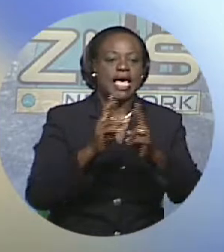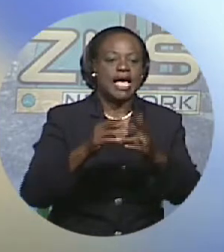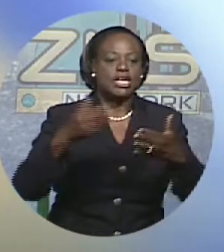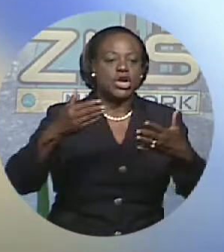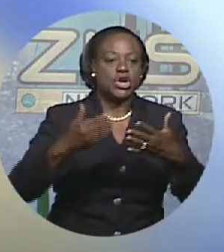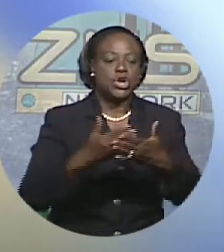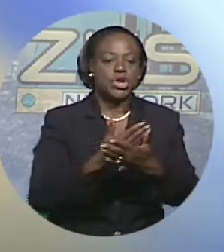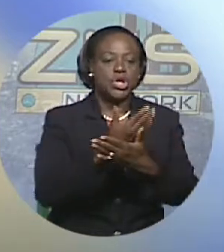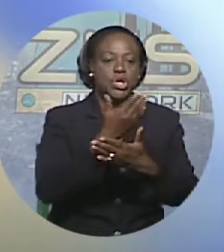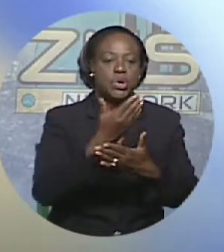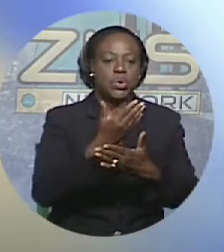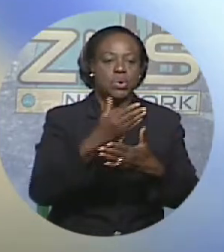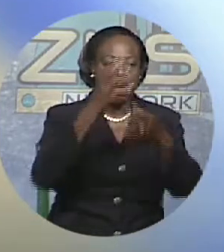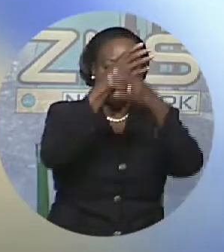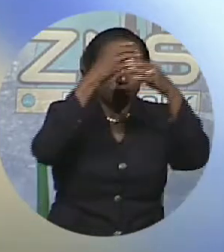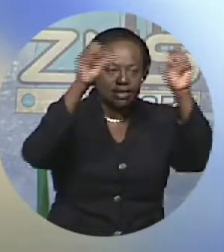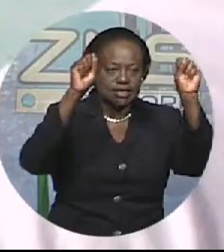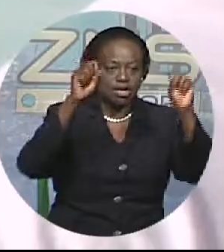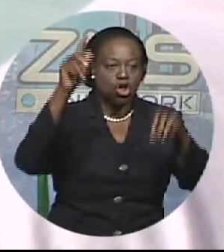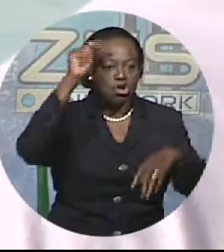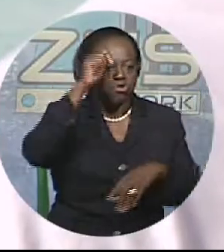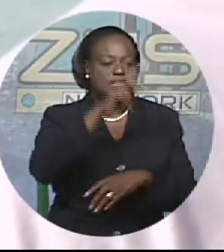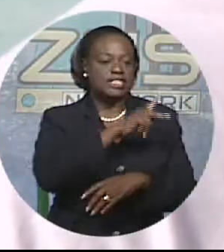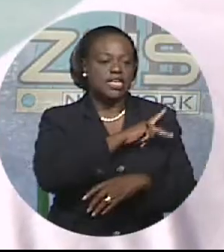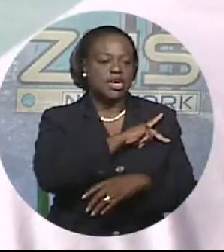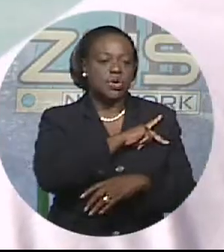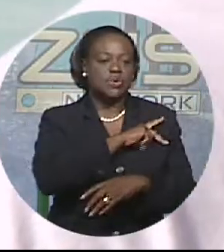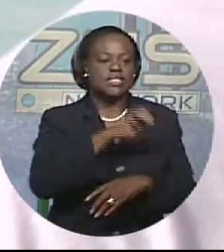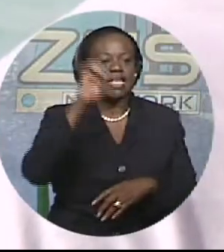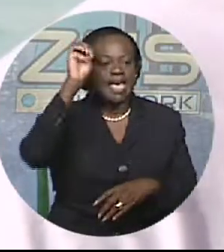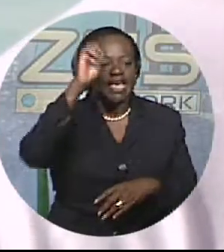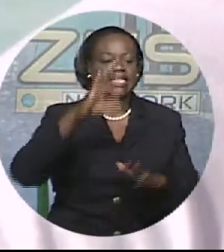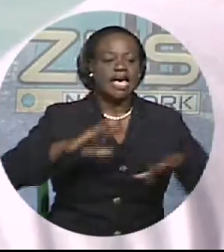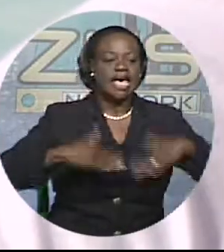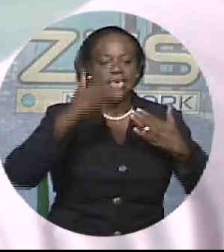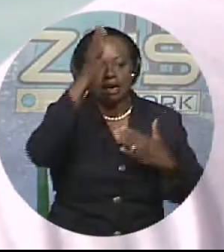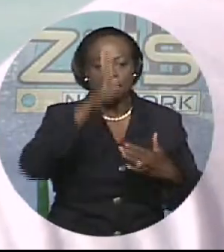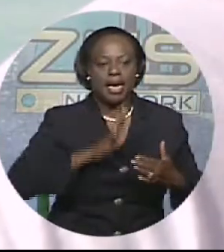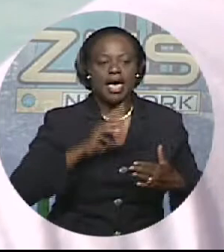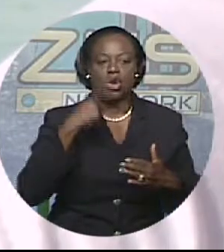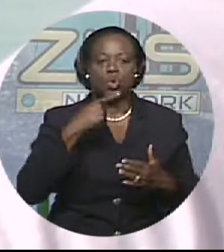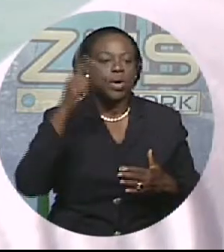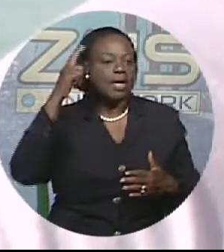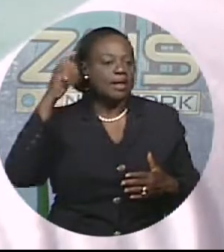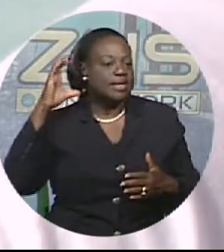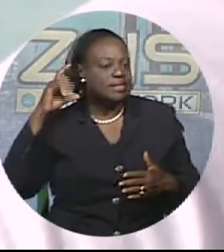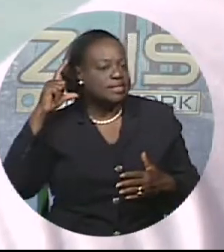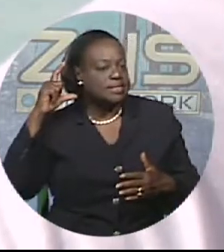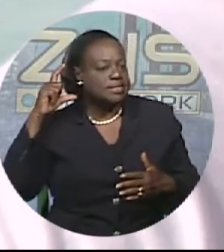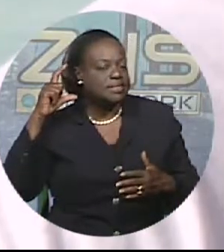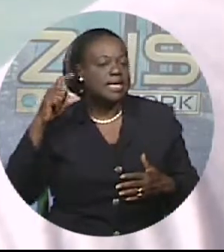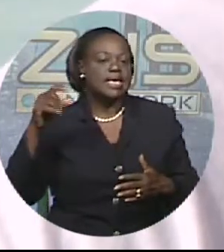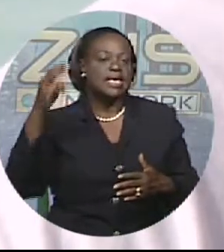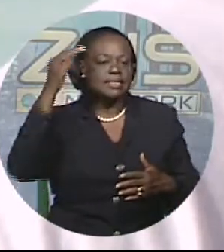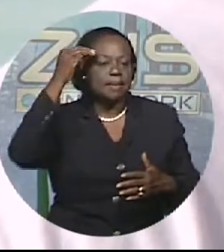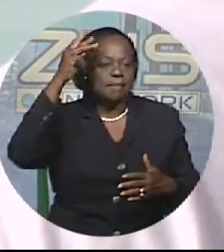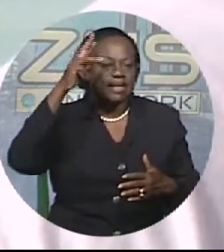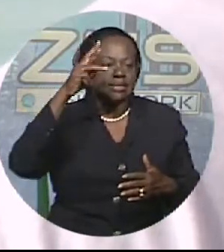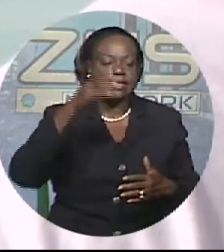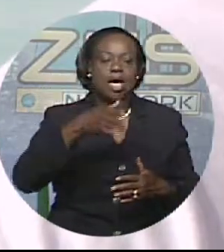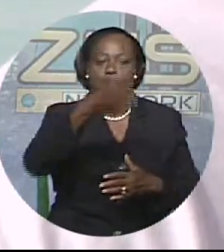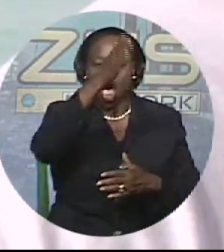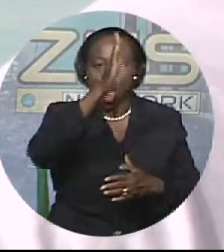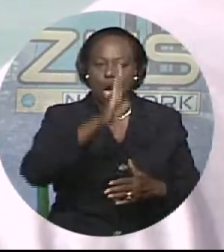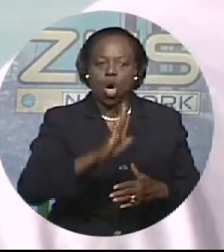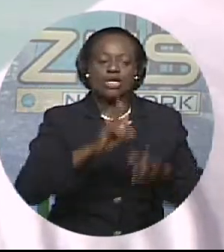a remarkable job. I must say he's a young man who listened, and then he's a minister, he's a godly person,